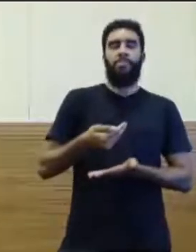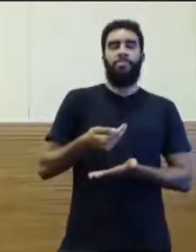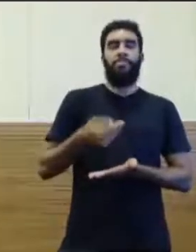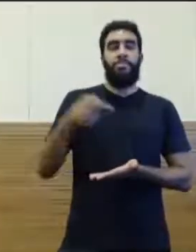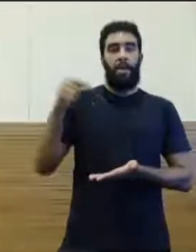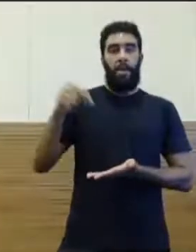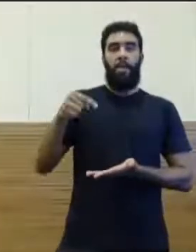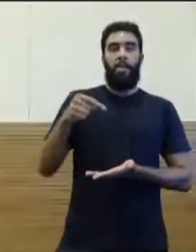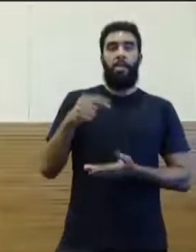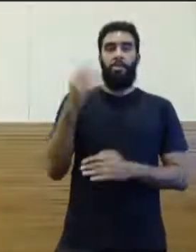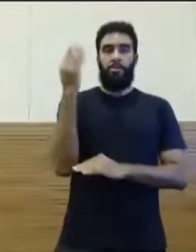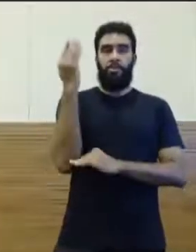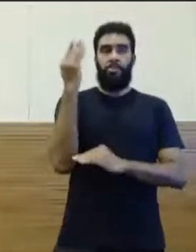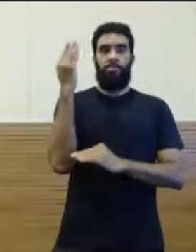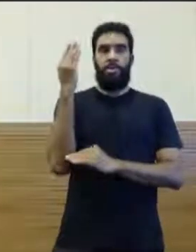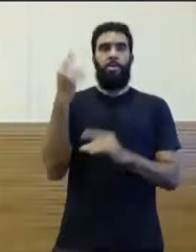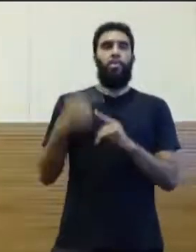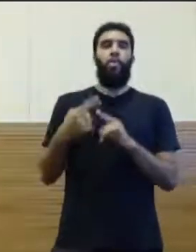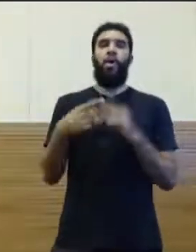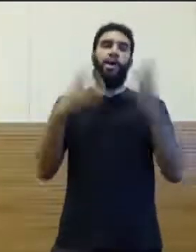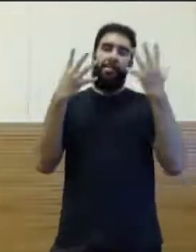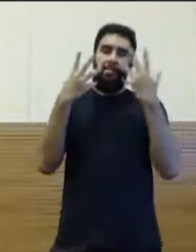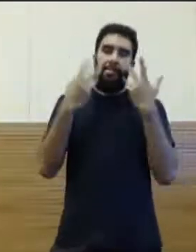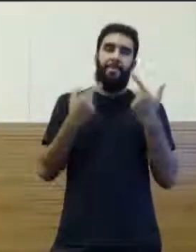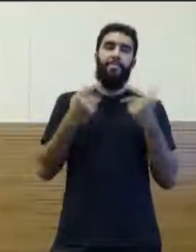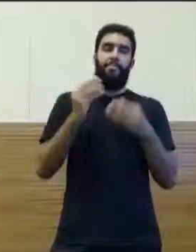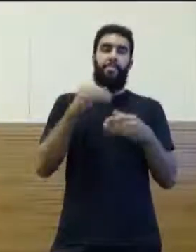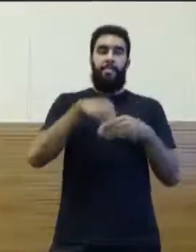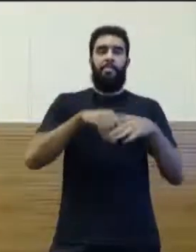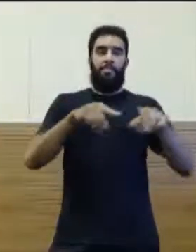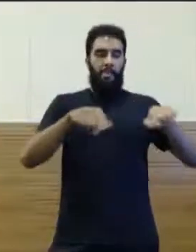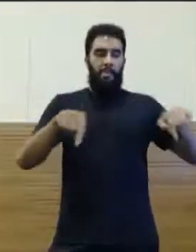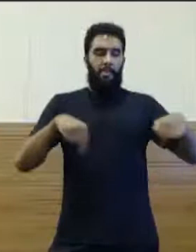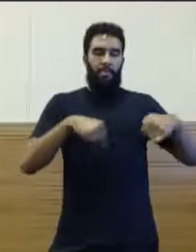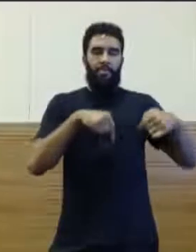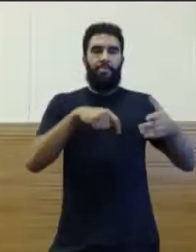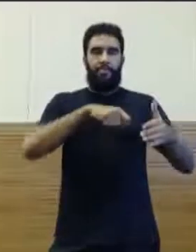spoon, which is very common in Ecuadorian homes,